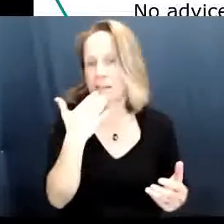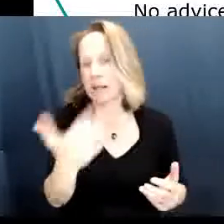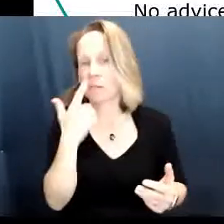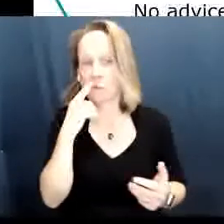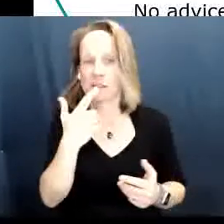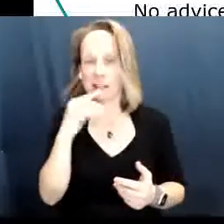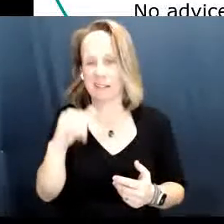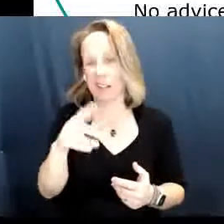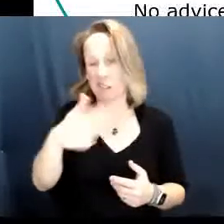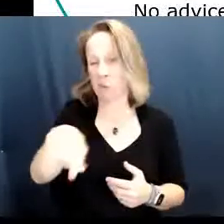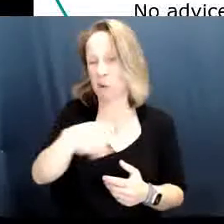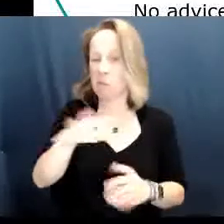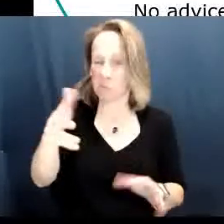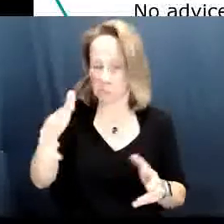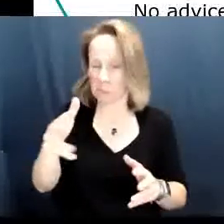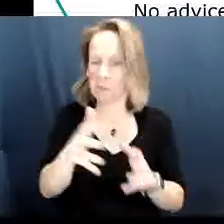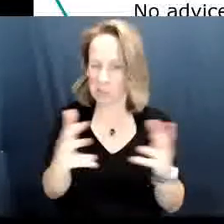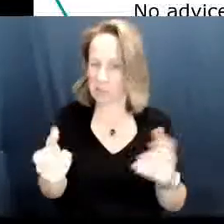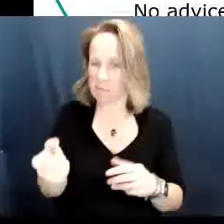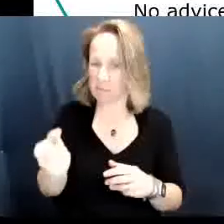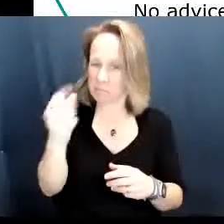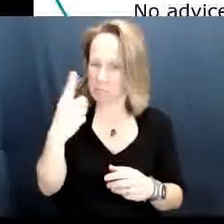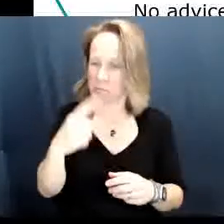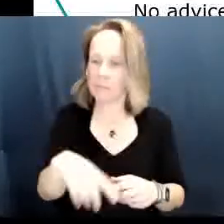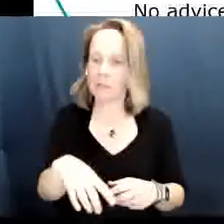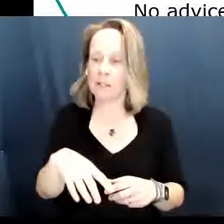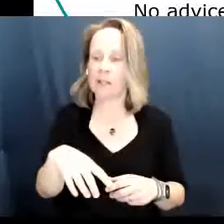much got it. Support groups and therapeutic groups have